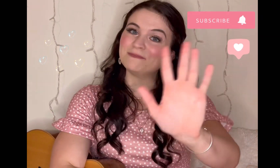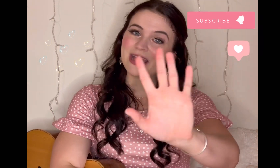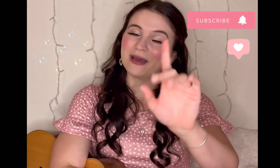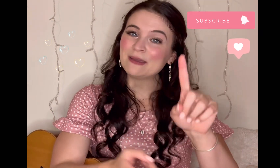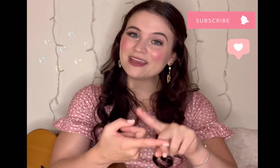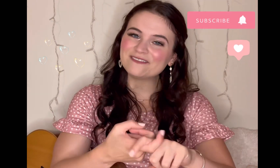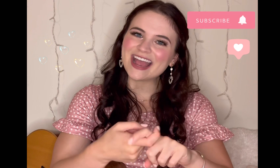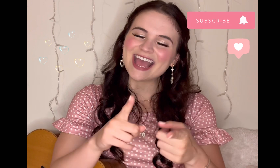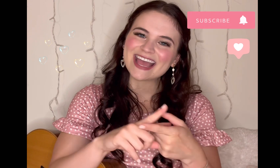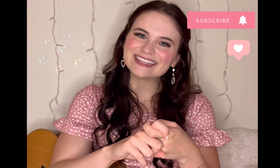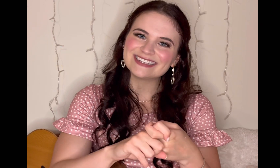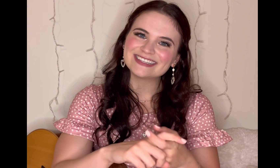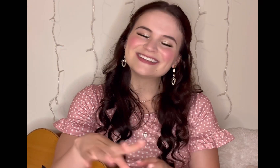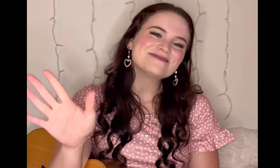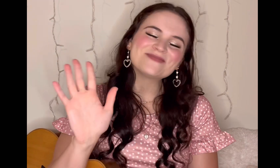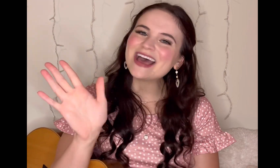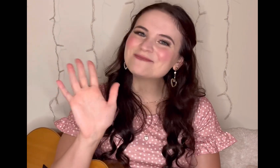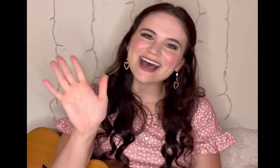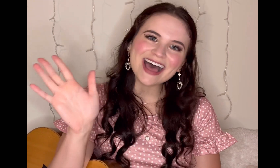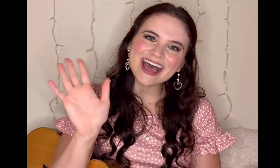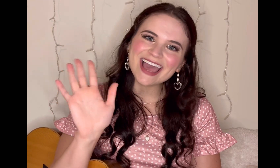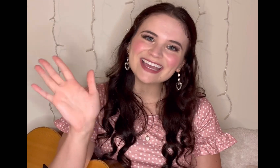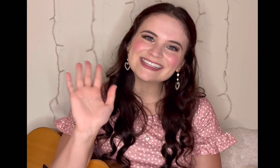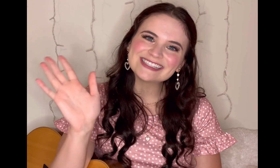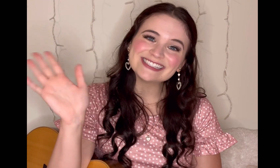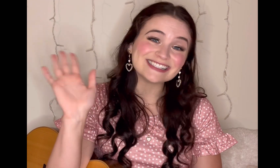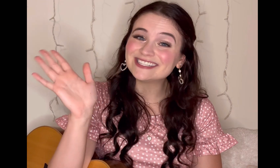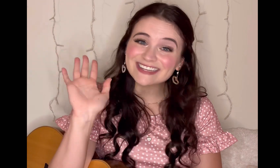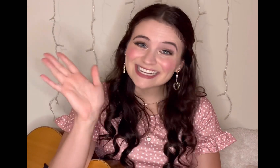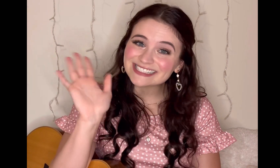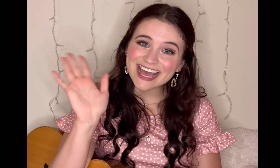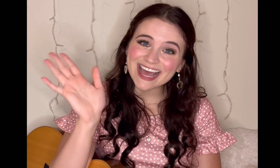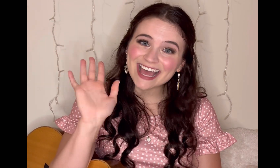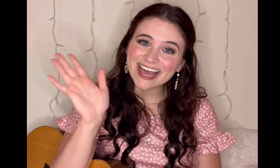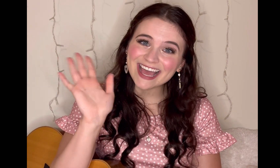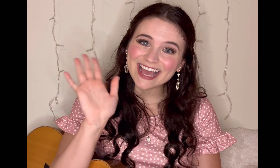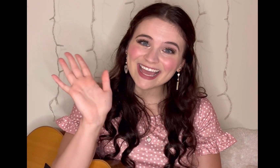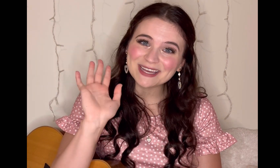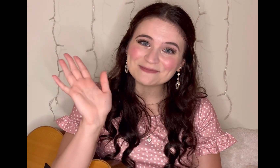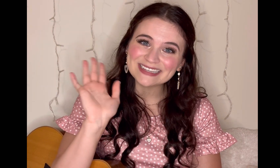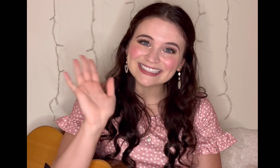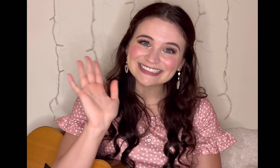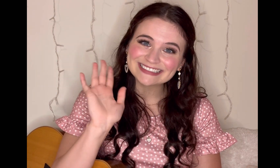bye-bye, my friend. Bye-bye. See you next time.